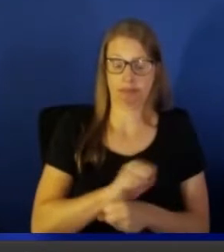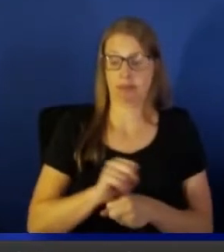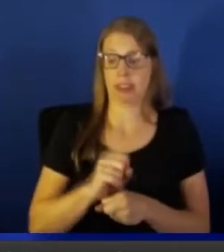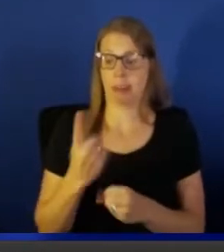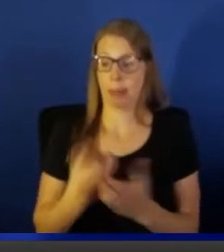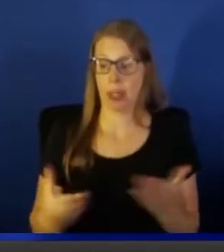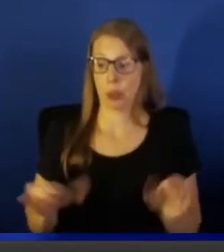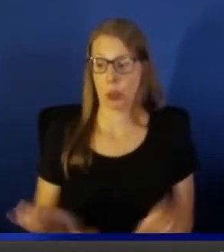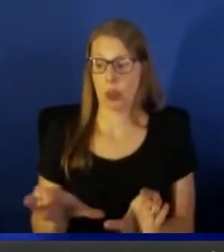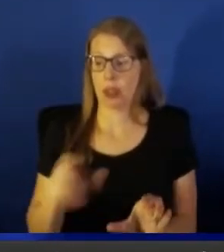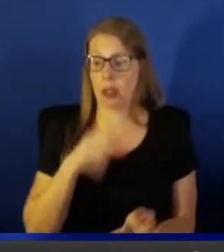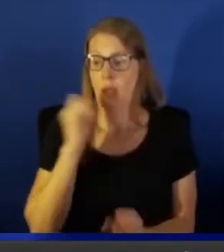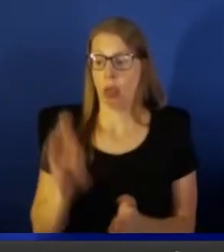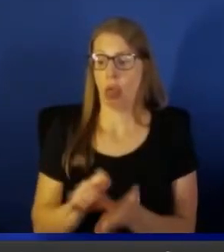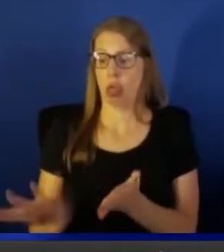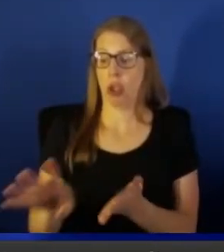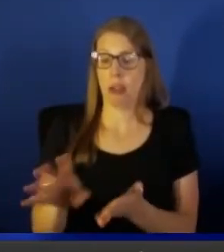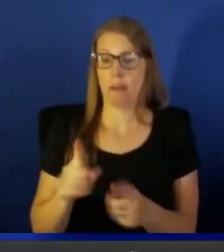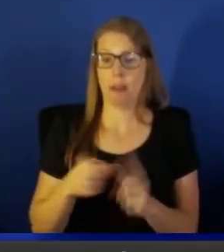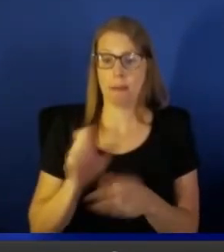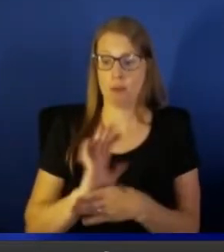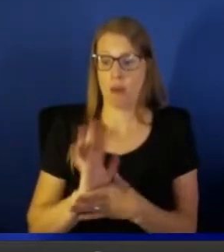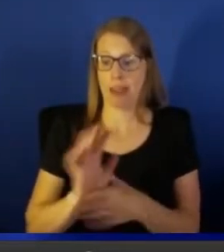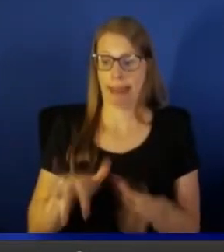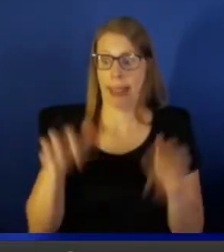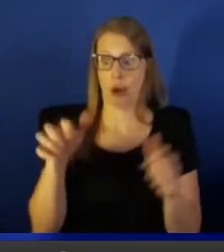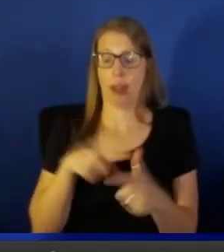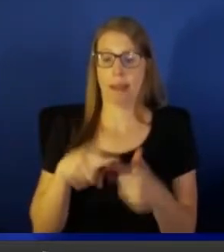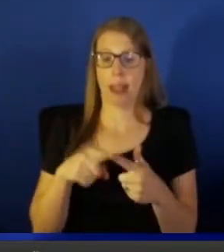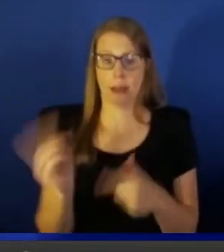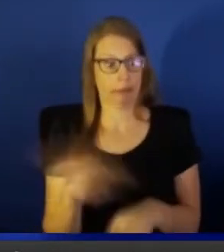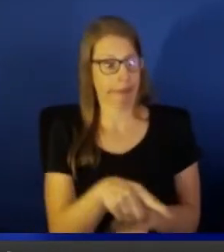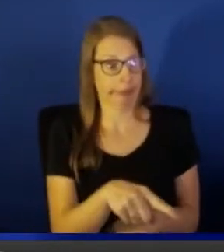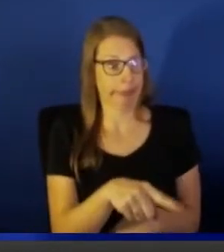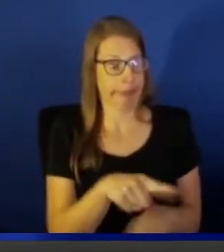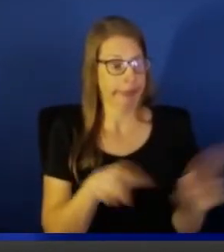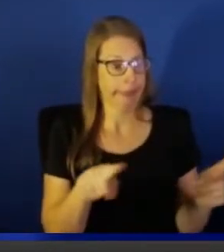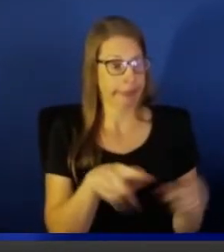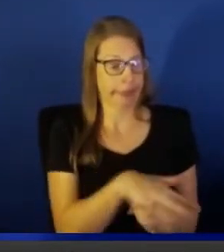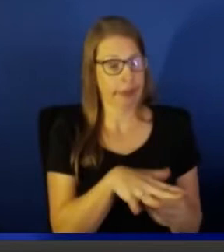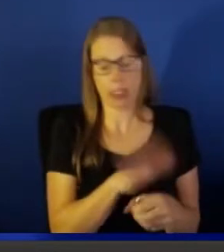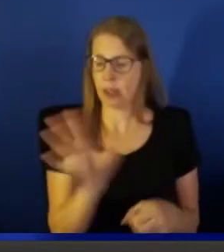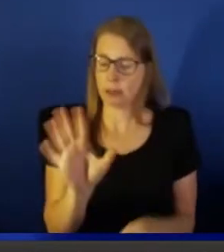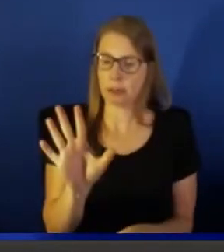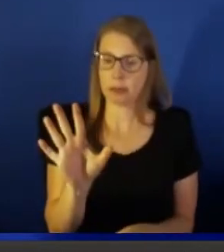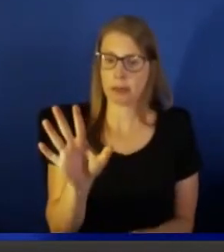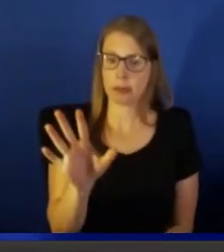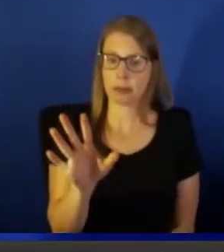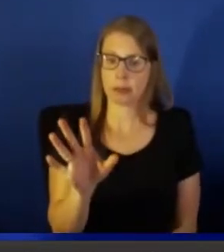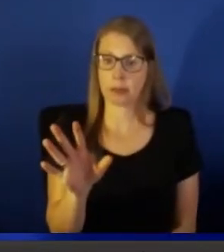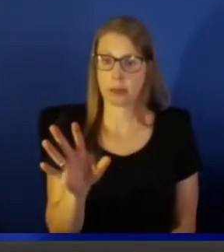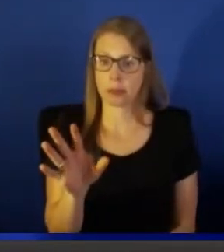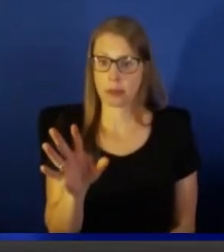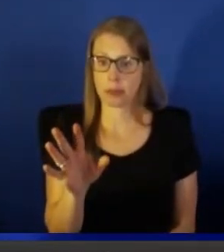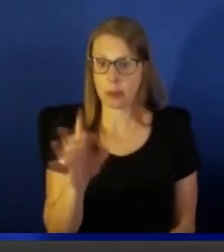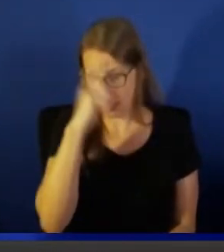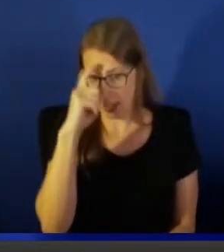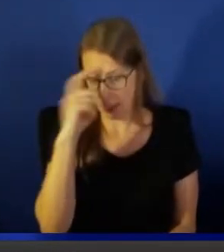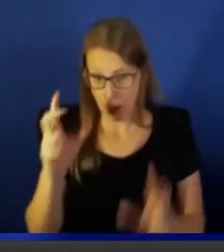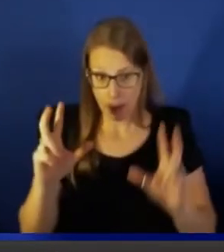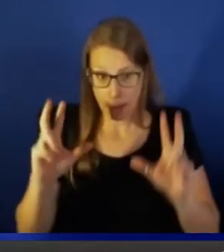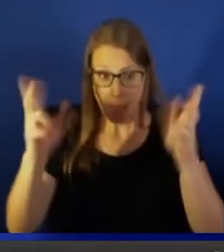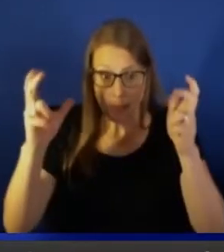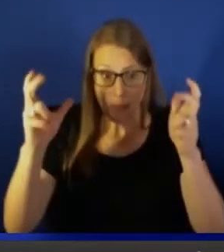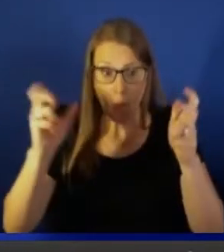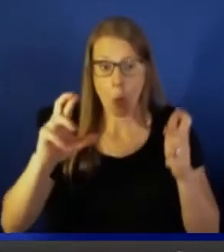just running them off from the movie theater and then having them go to another spot. Instead, you're saying, all right, hey, is it summer basketball? Is it something else that